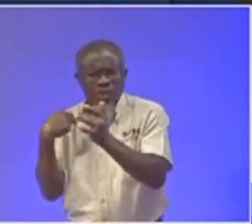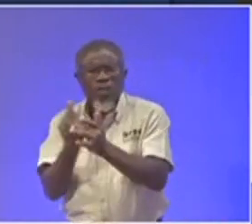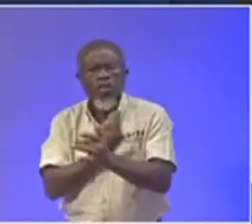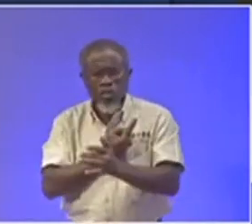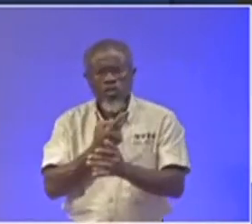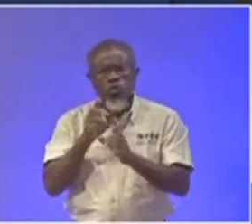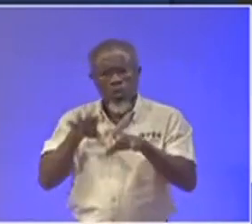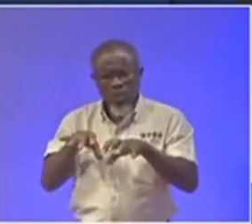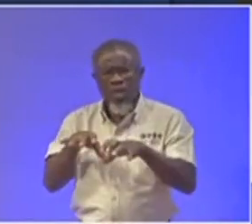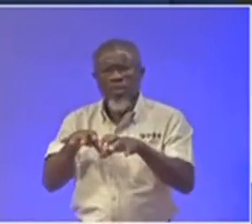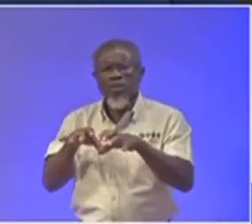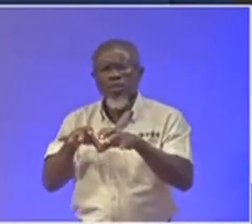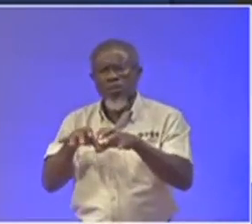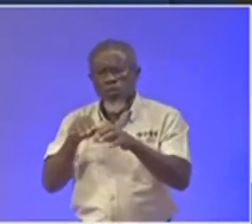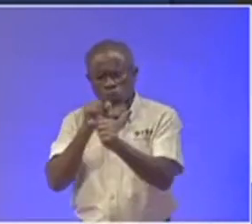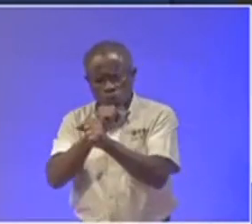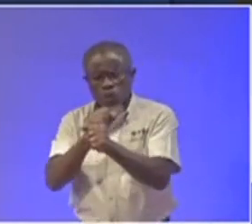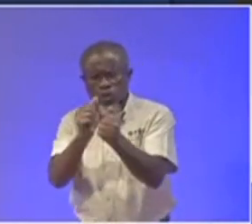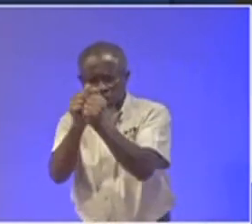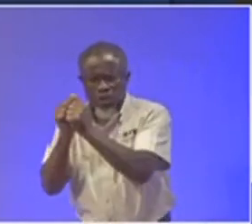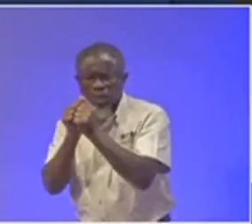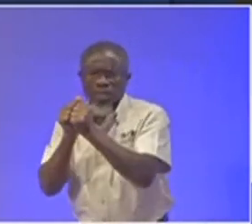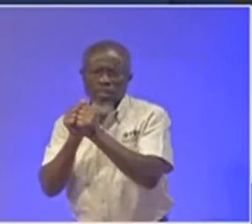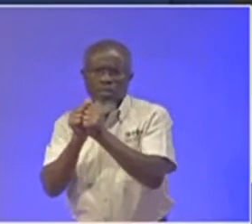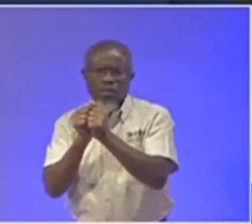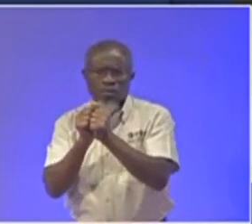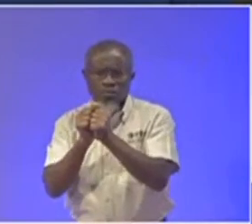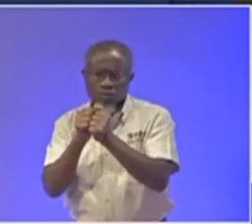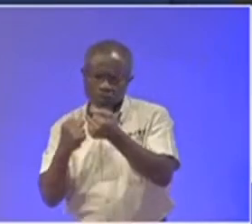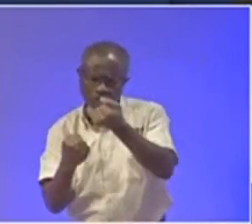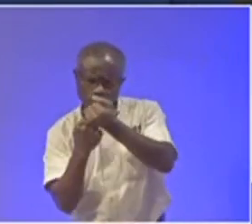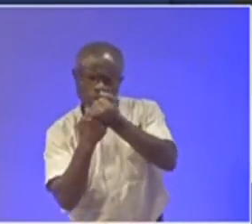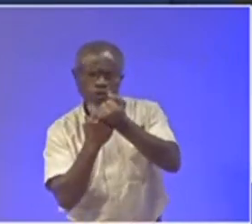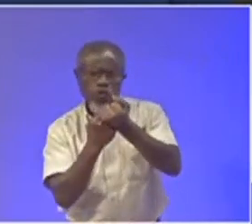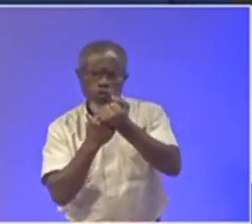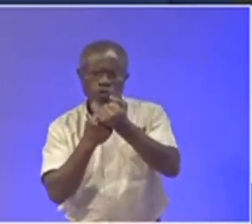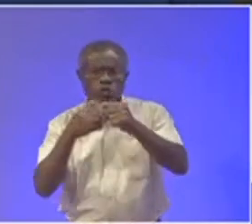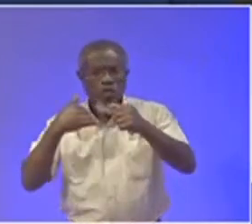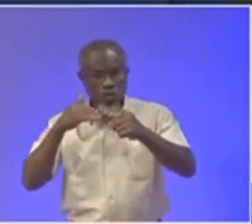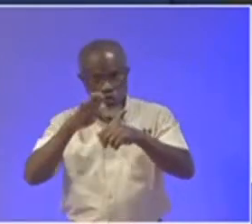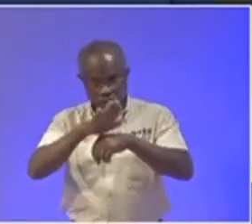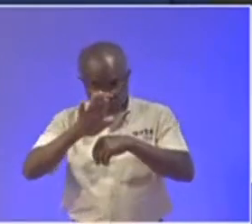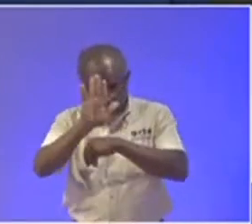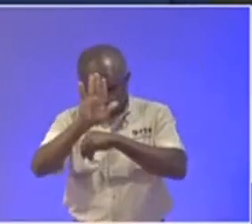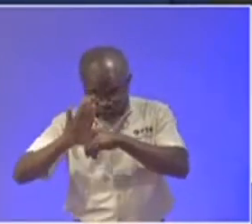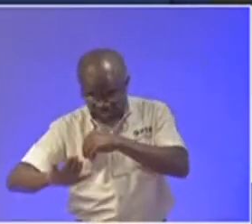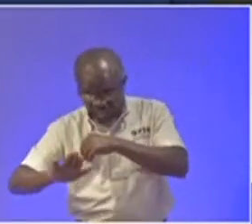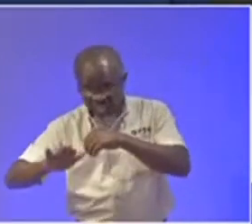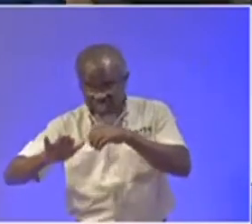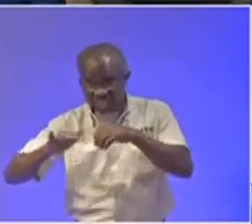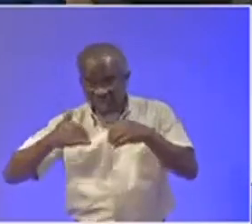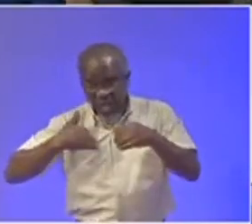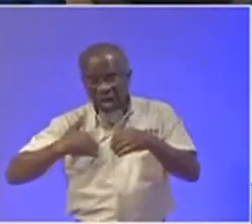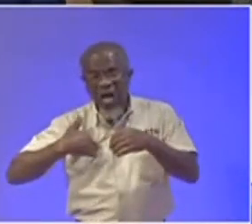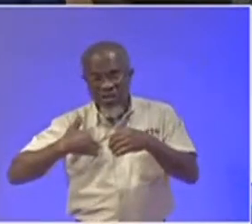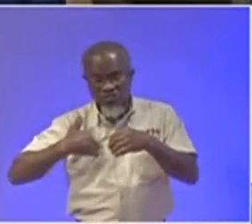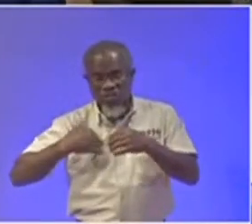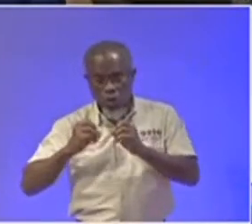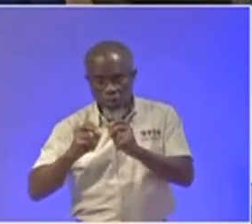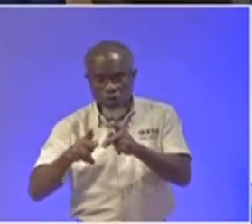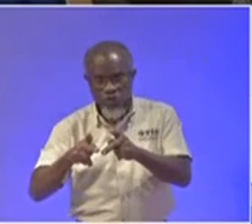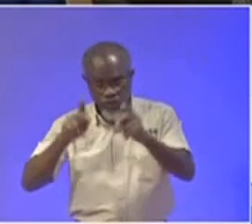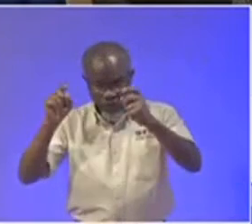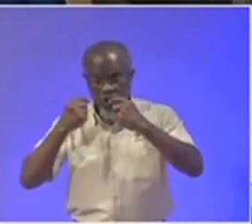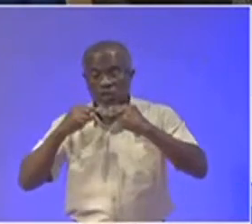us work together and partner with you to make sure that your child is able to attain to their fullest potential. And with that, we